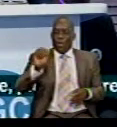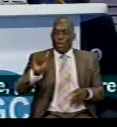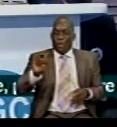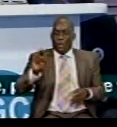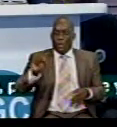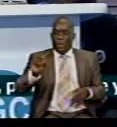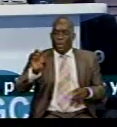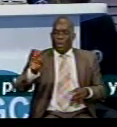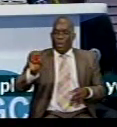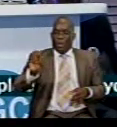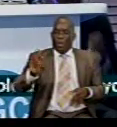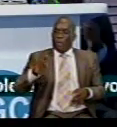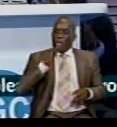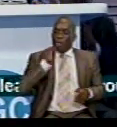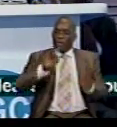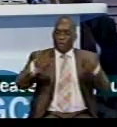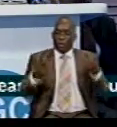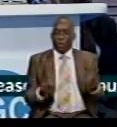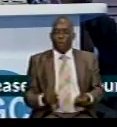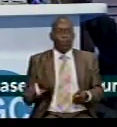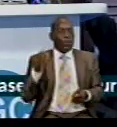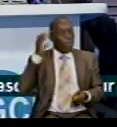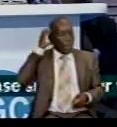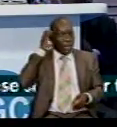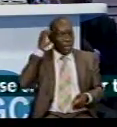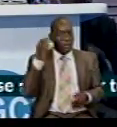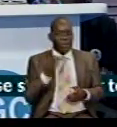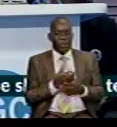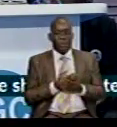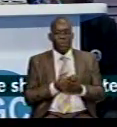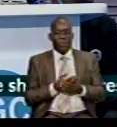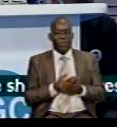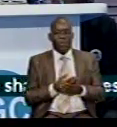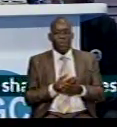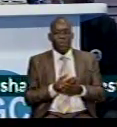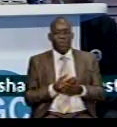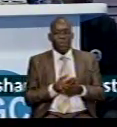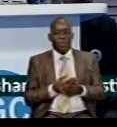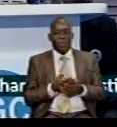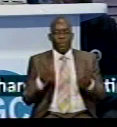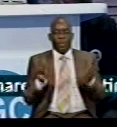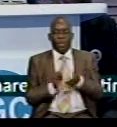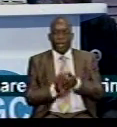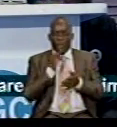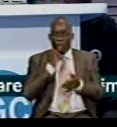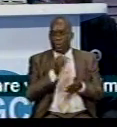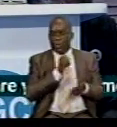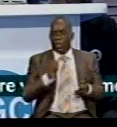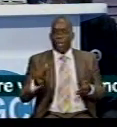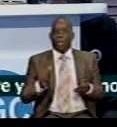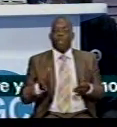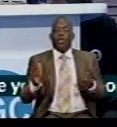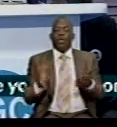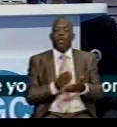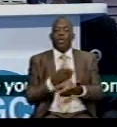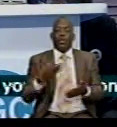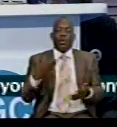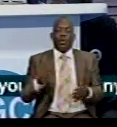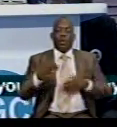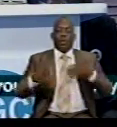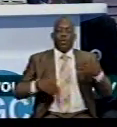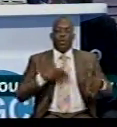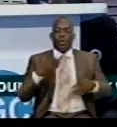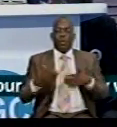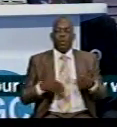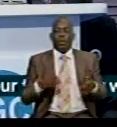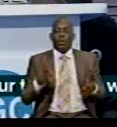Listen. Listen. That is a song of joy. Ça, c'est un chant de joie. Now they did not only shout,